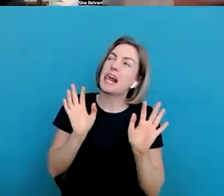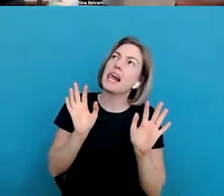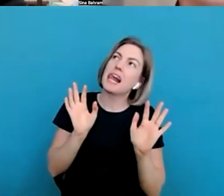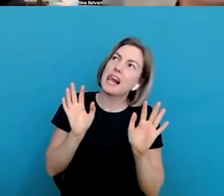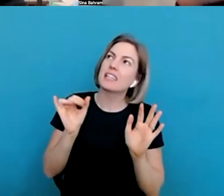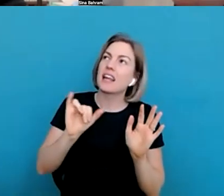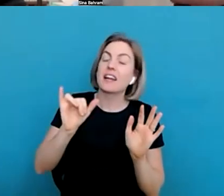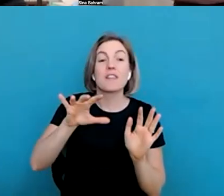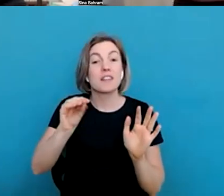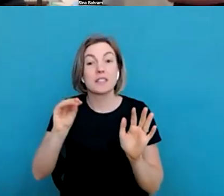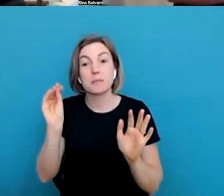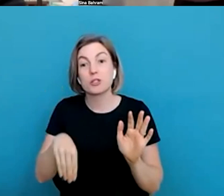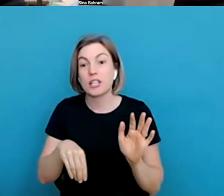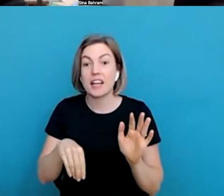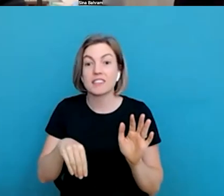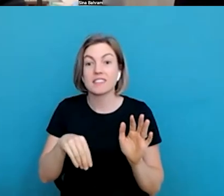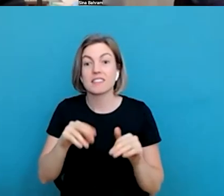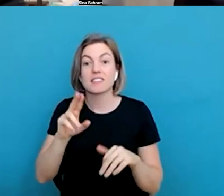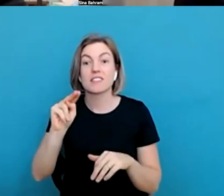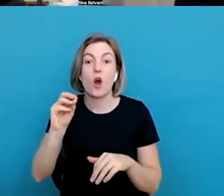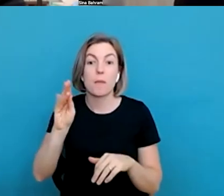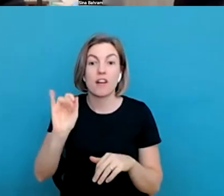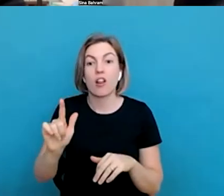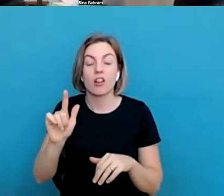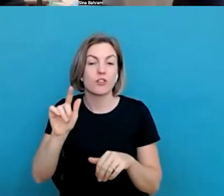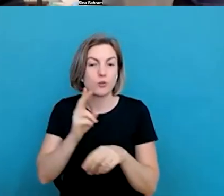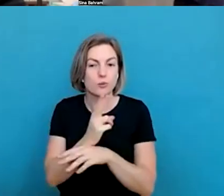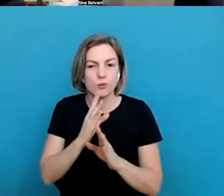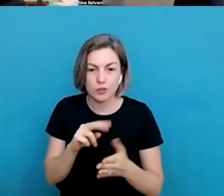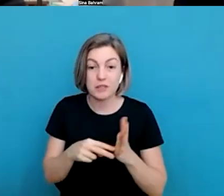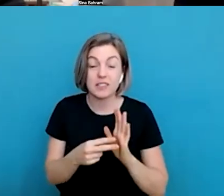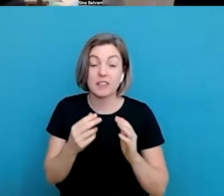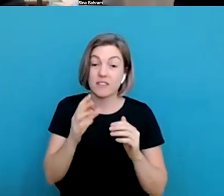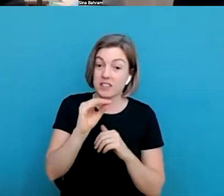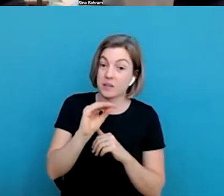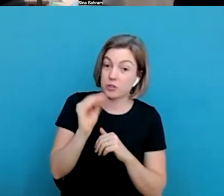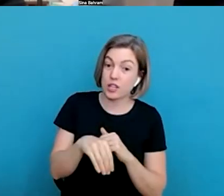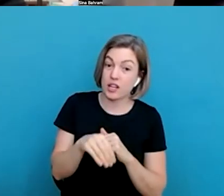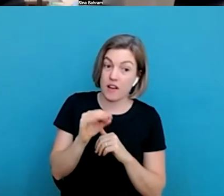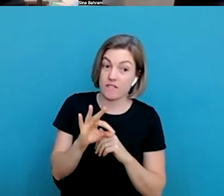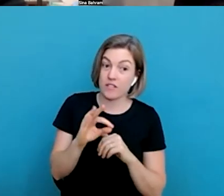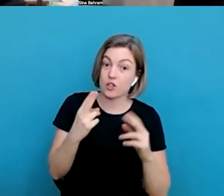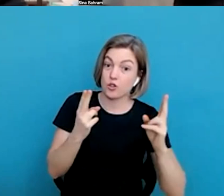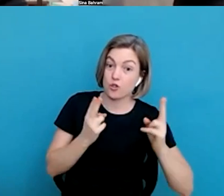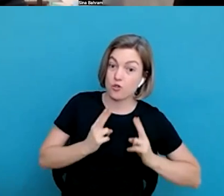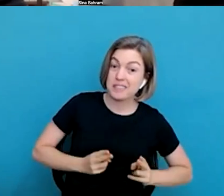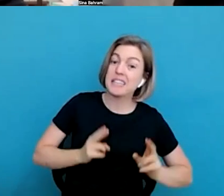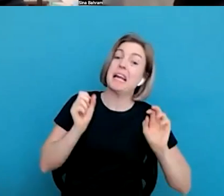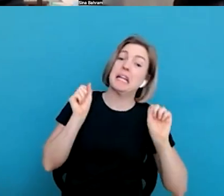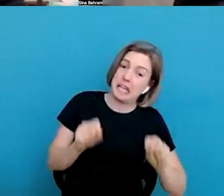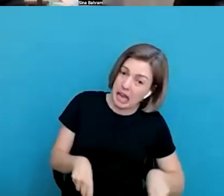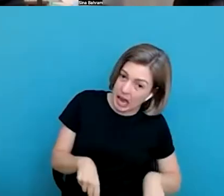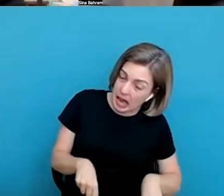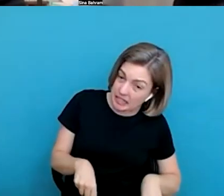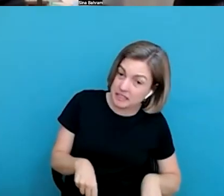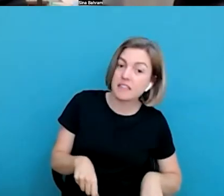like 50% nominal user, right? So if you have like a 50% of humans, can that